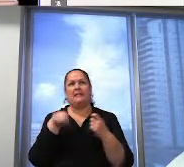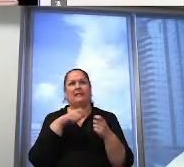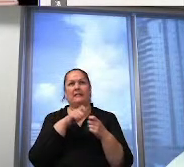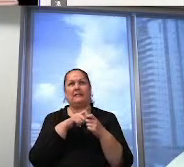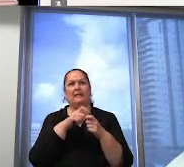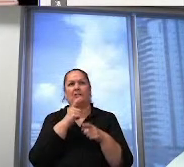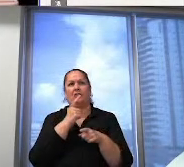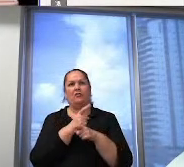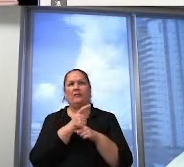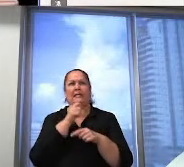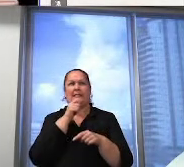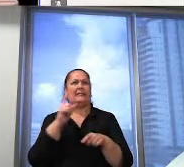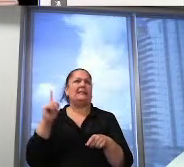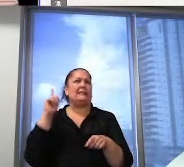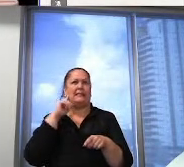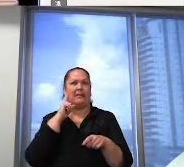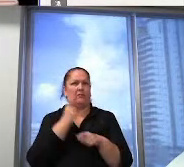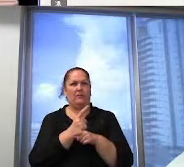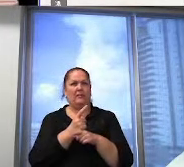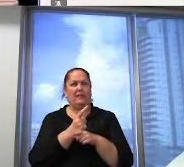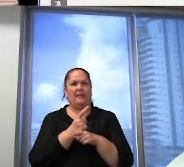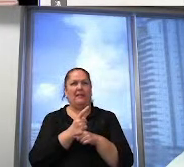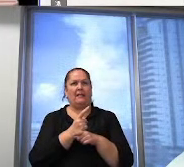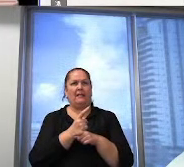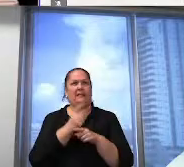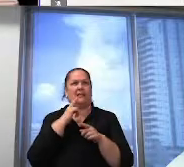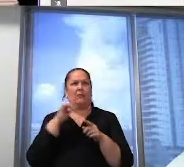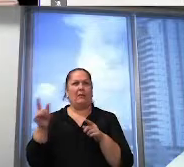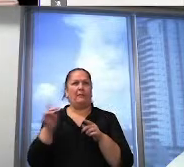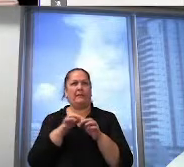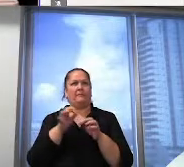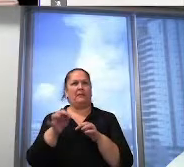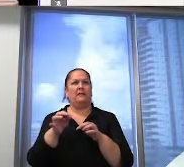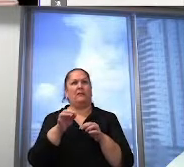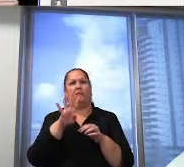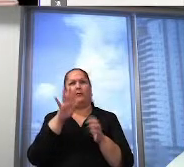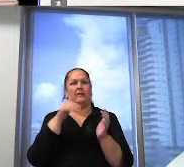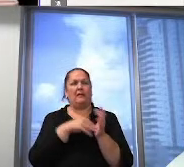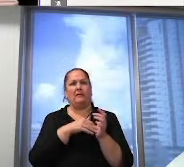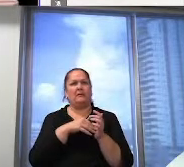not exactly correct. It doesn't sound right that we'd be deferring up to